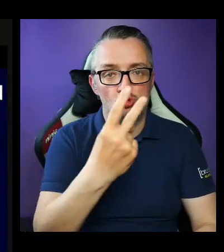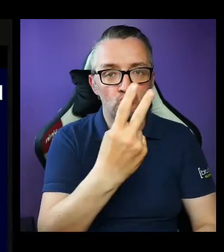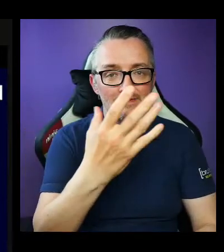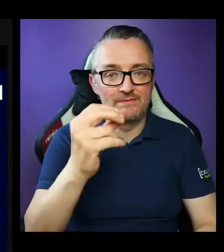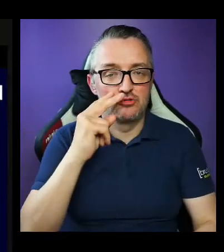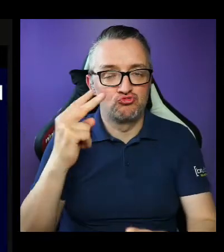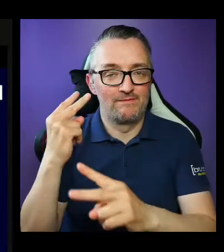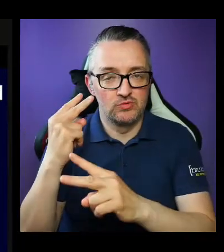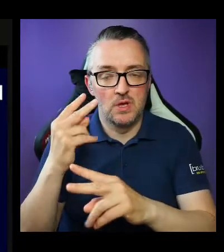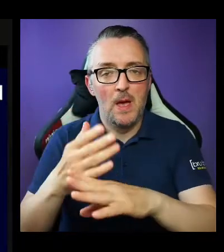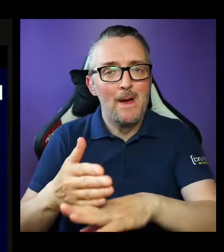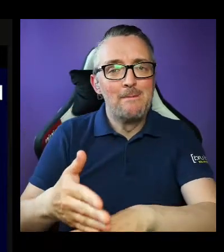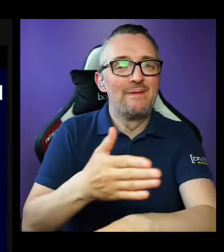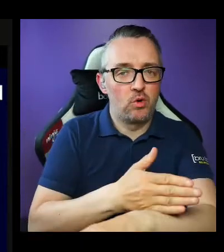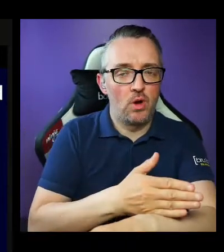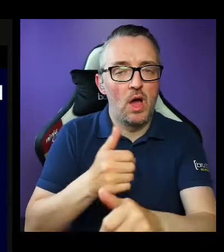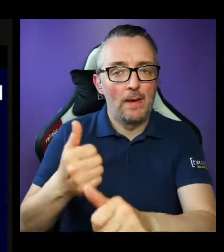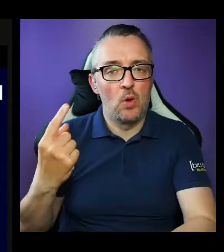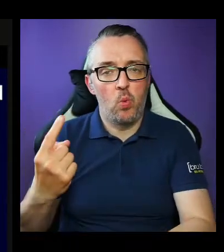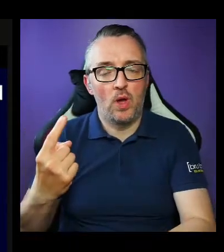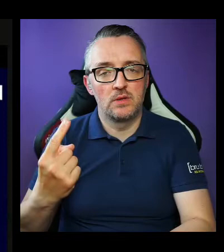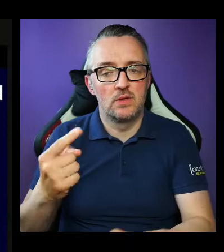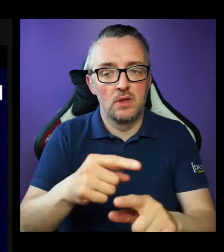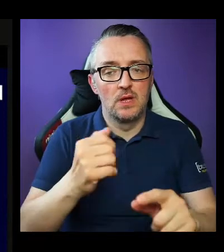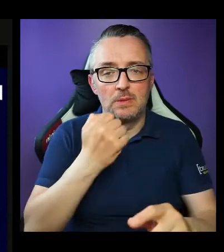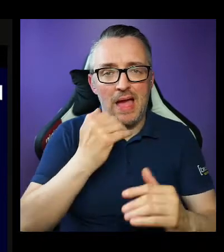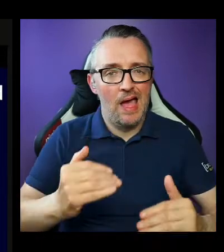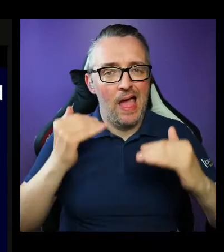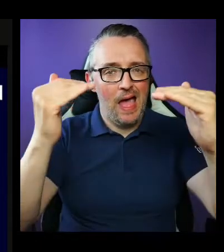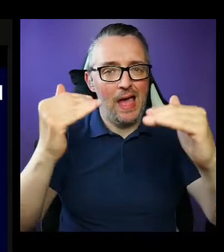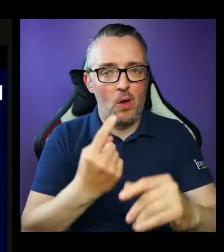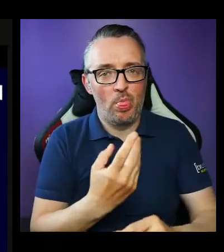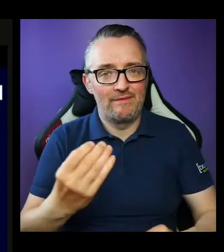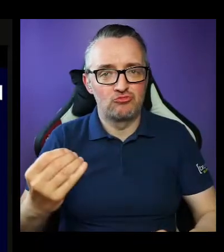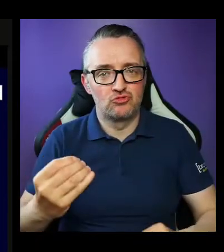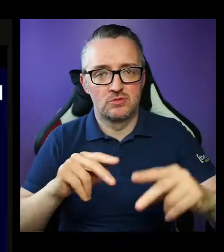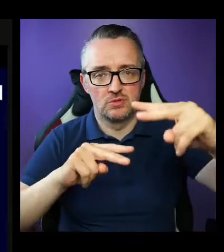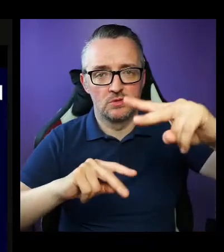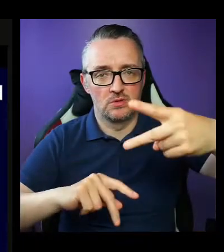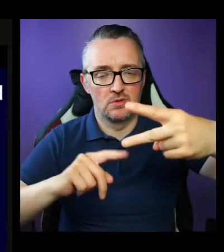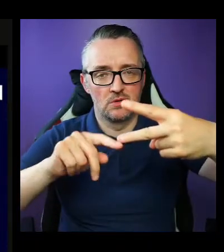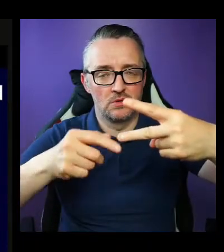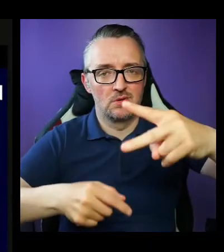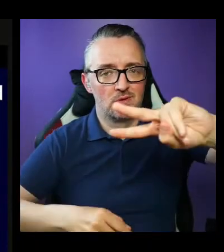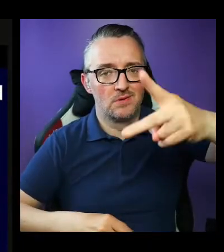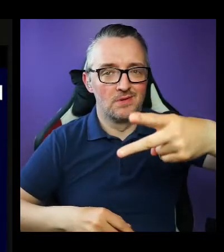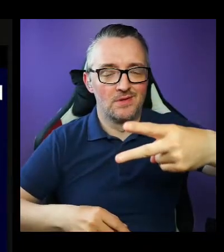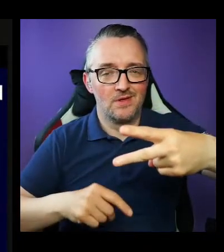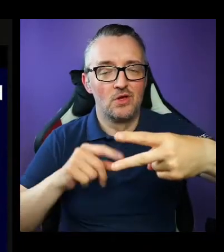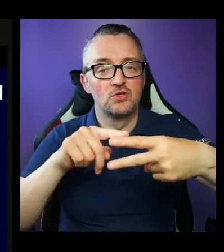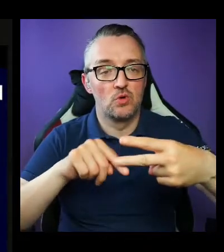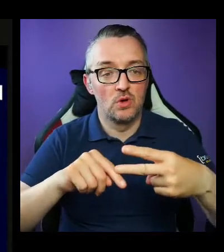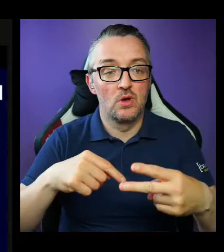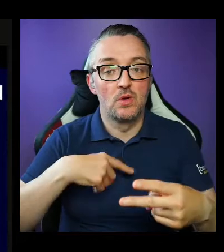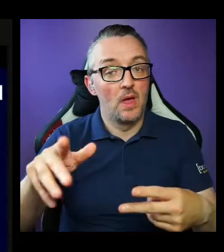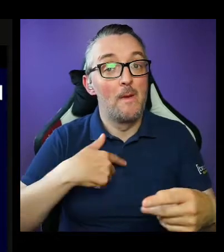reviews, before company 1, which has a higher number of reviews. And actually, we've done